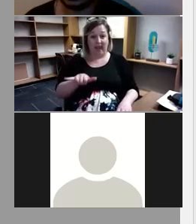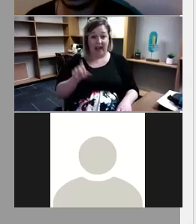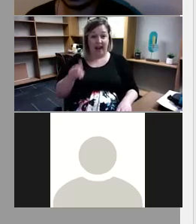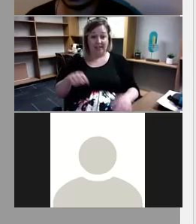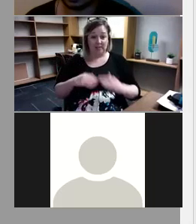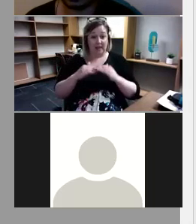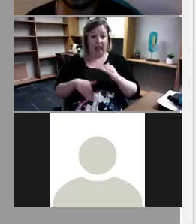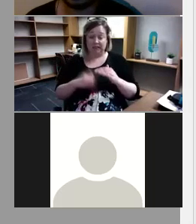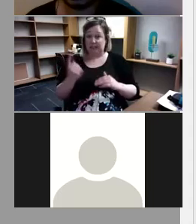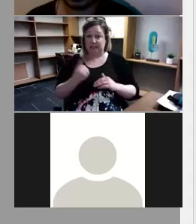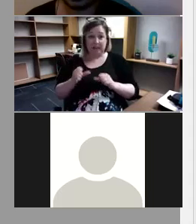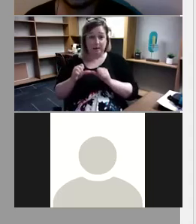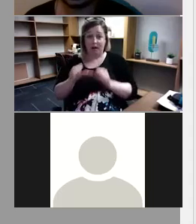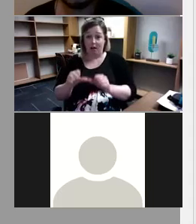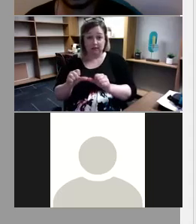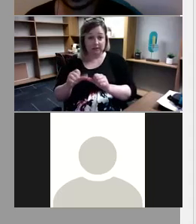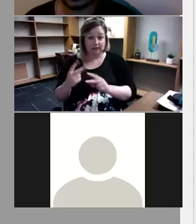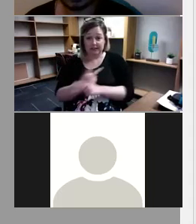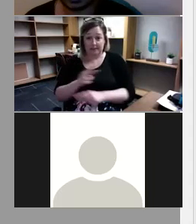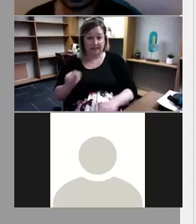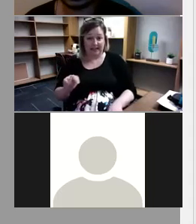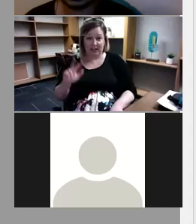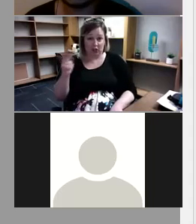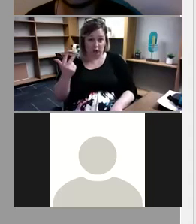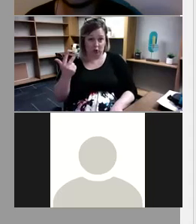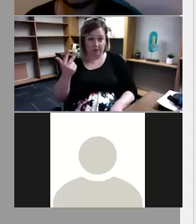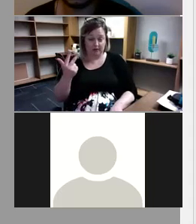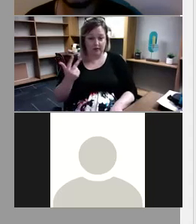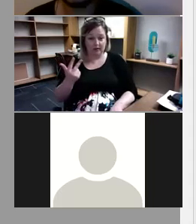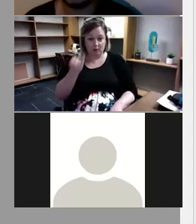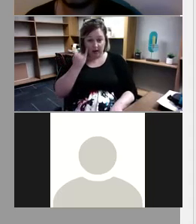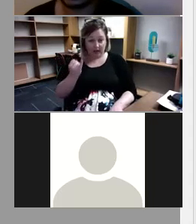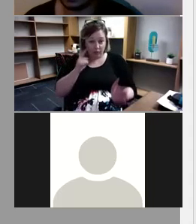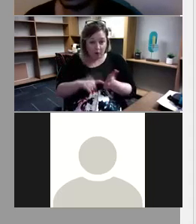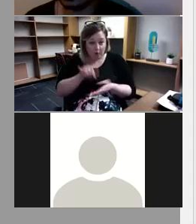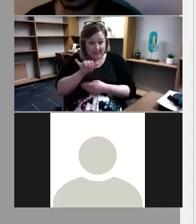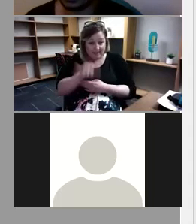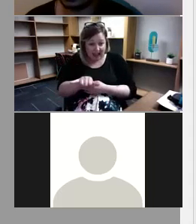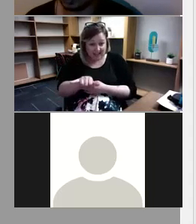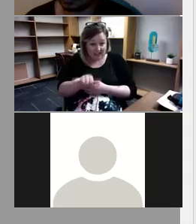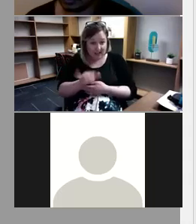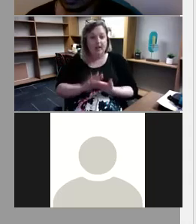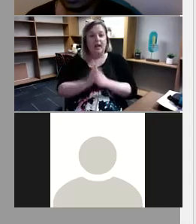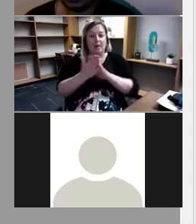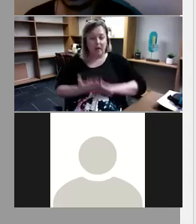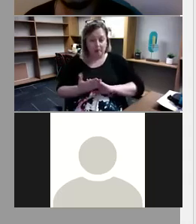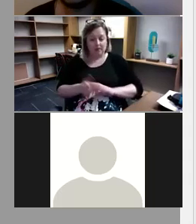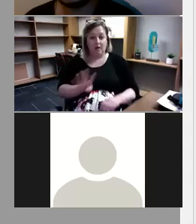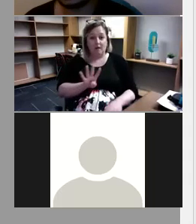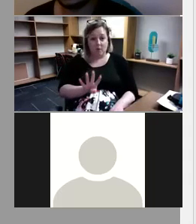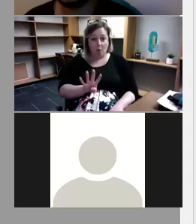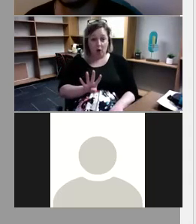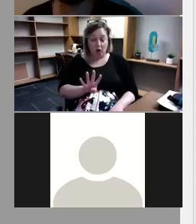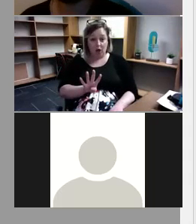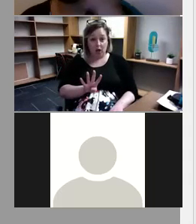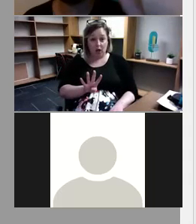of n, that is n cubed. So if we look at this particular thing, this essentially becomes 4 by 8 n cubed. And we